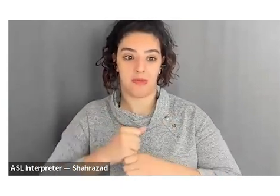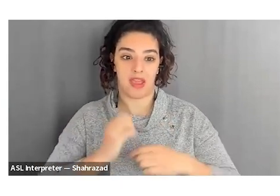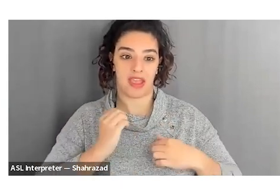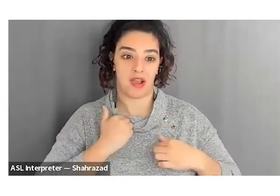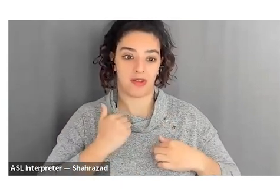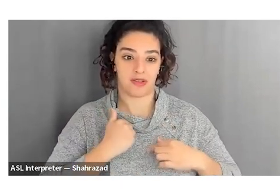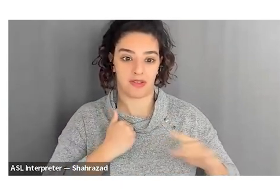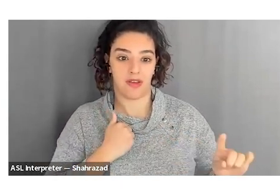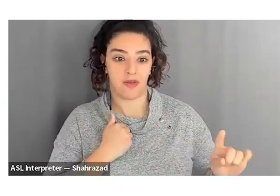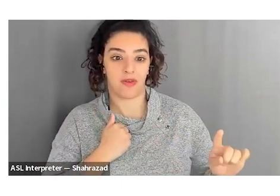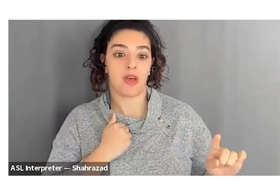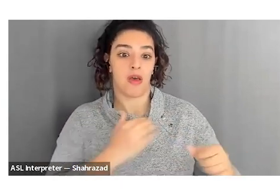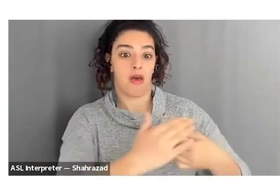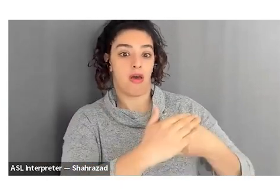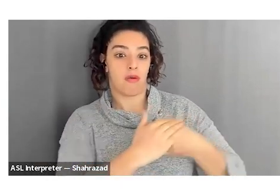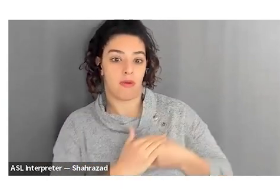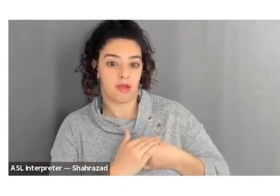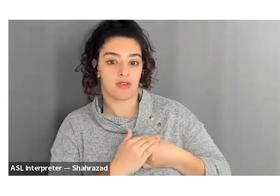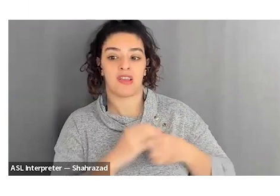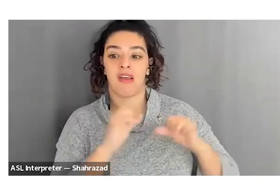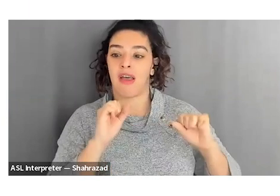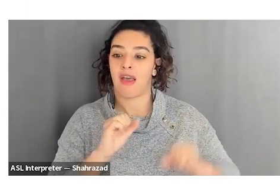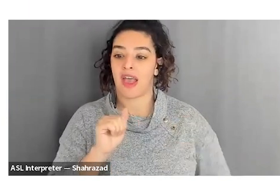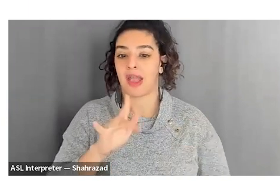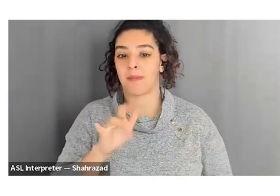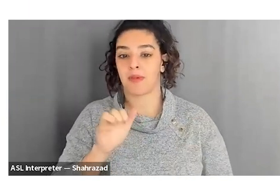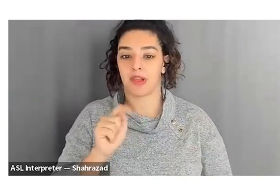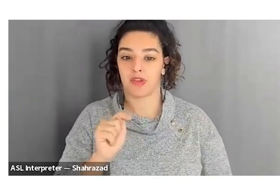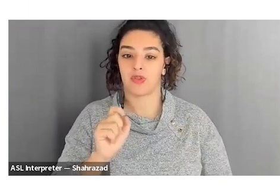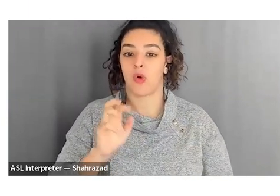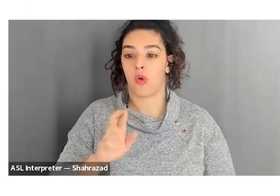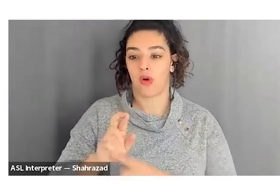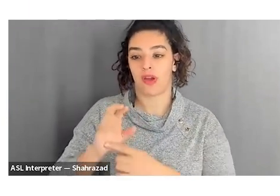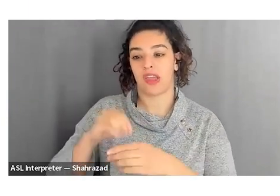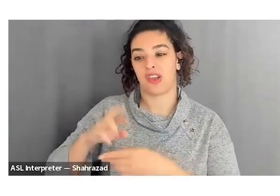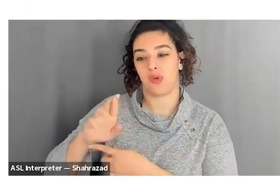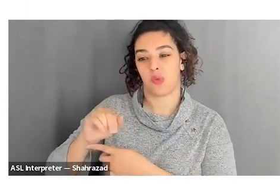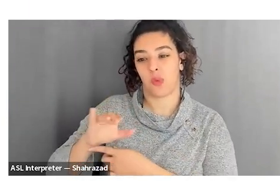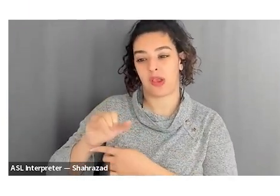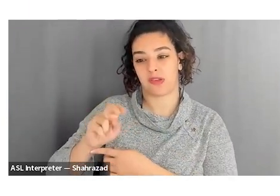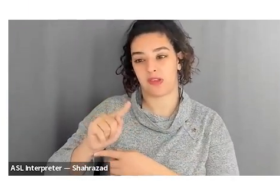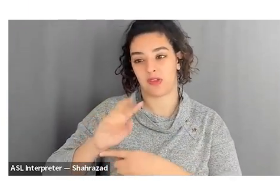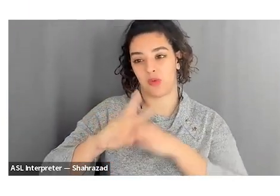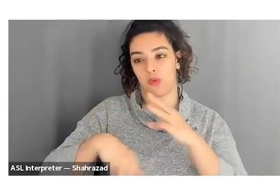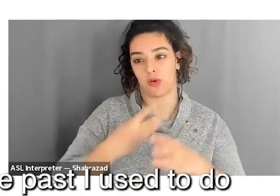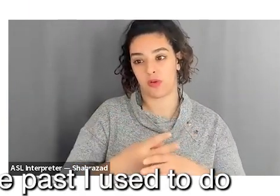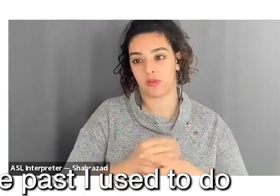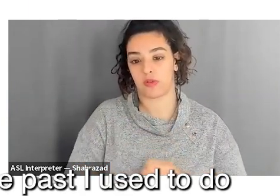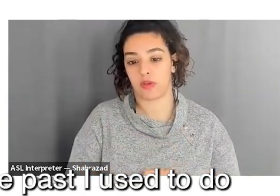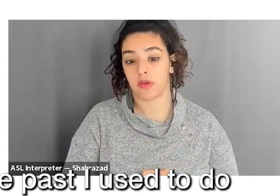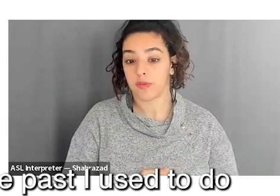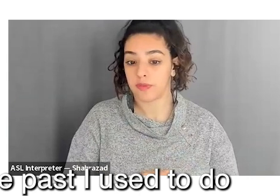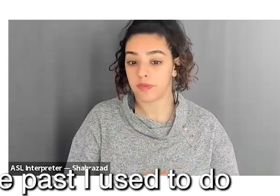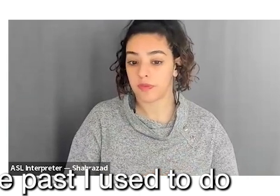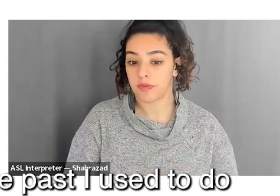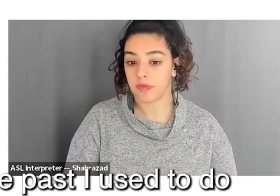point in terms of just allowing us to exist wholeheartedly as we are, without making ourselves palatable.